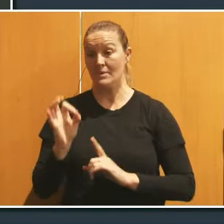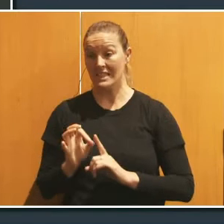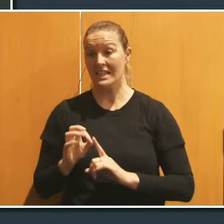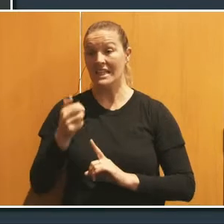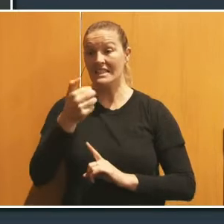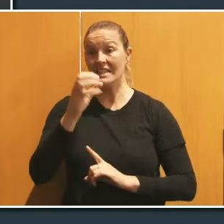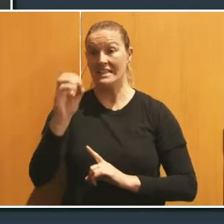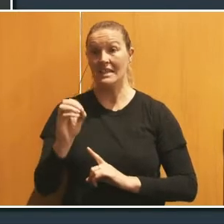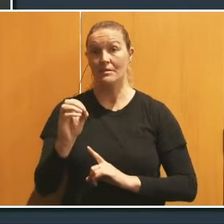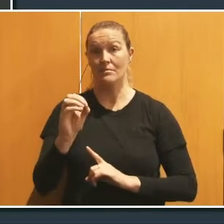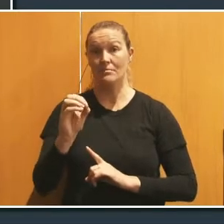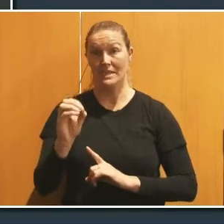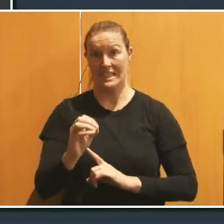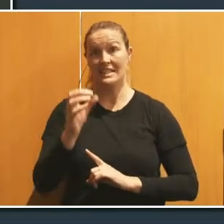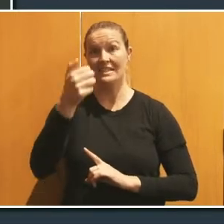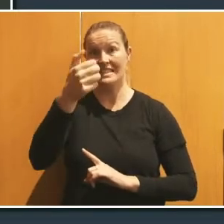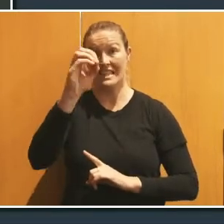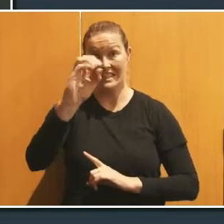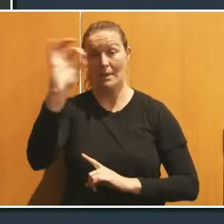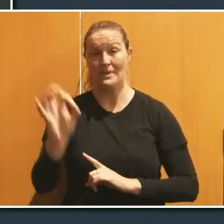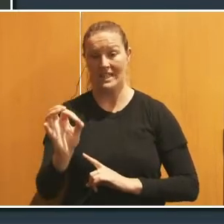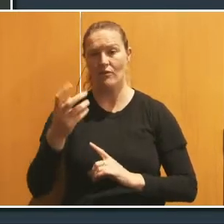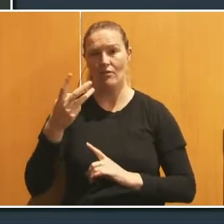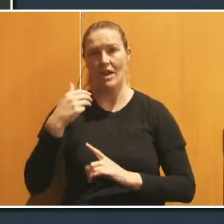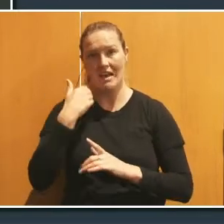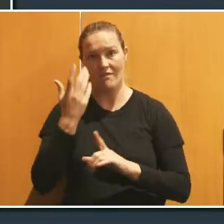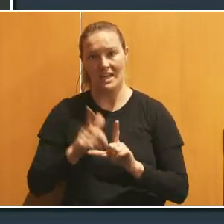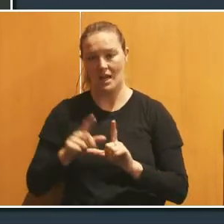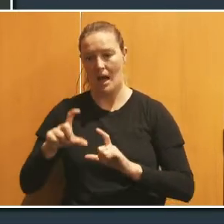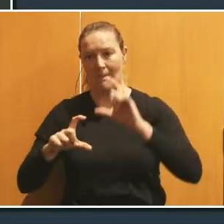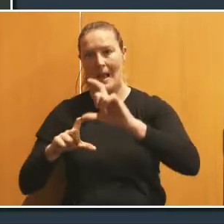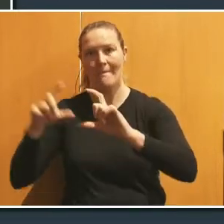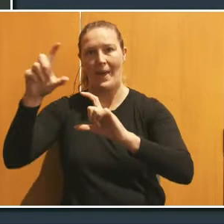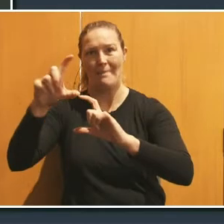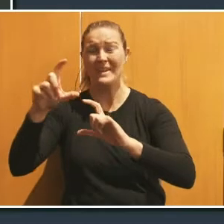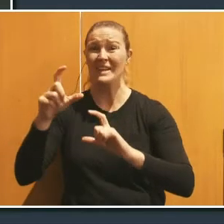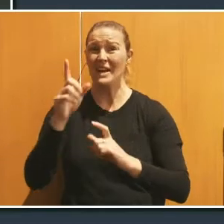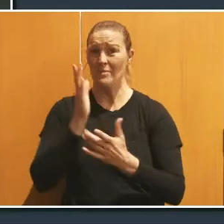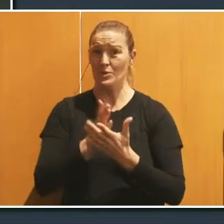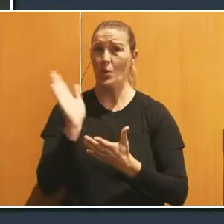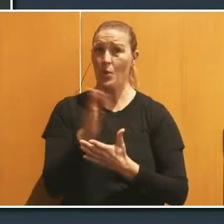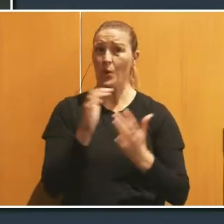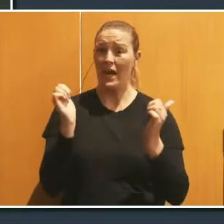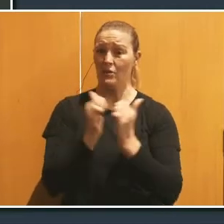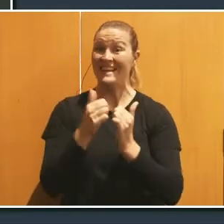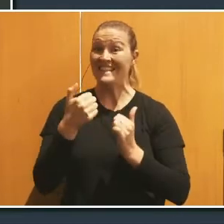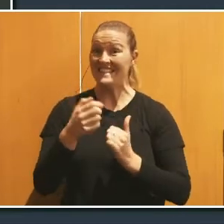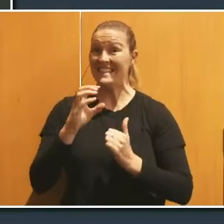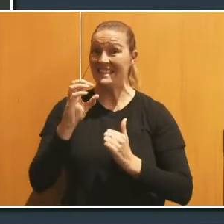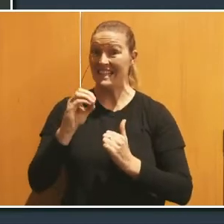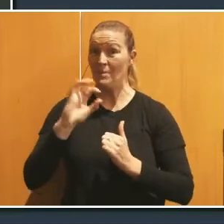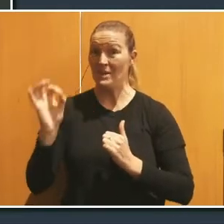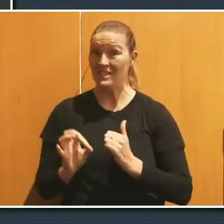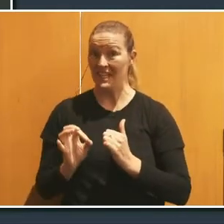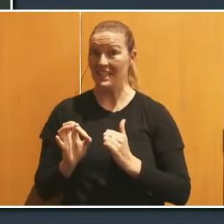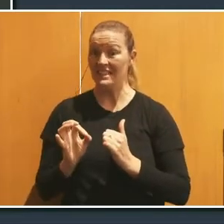increase per year. I think that everyone could probably agree that a 60% increase in rates solely because